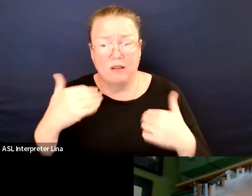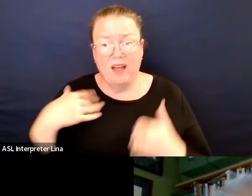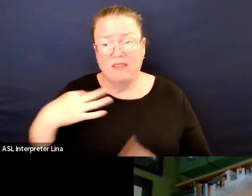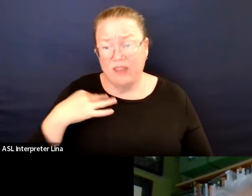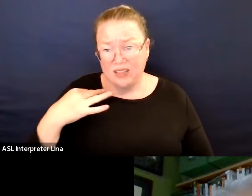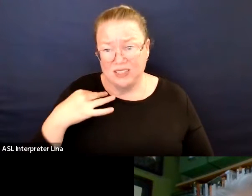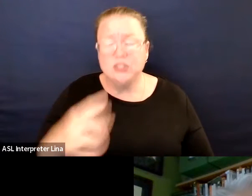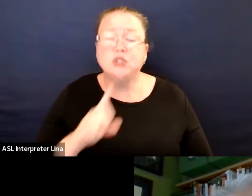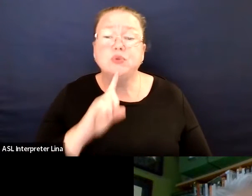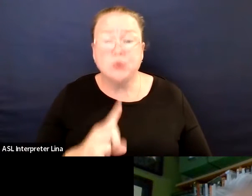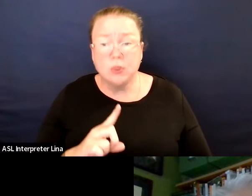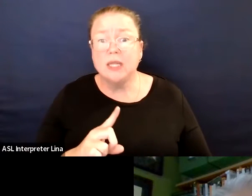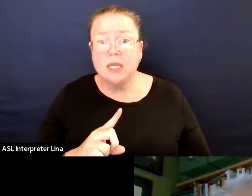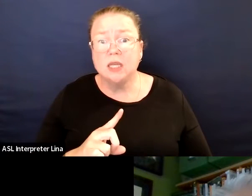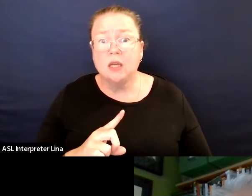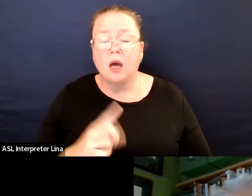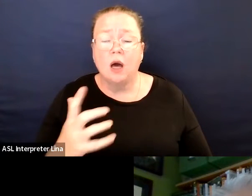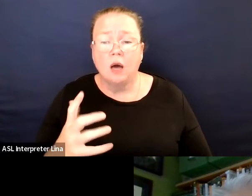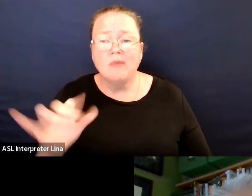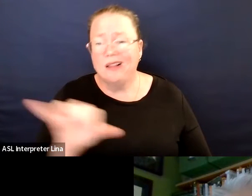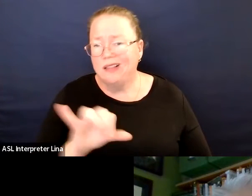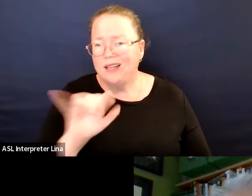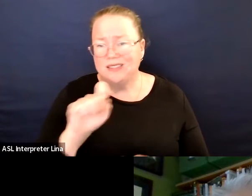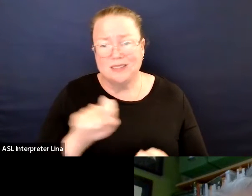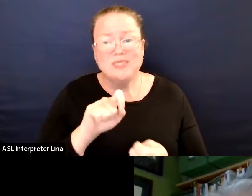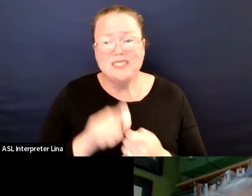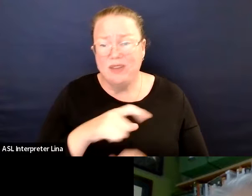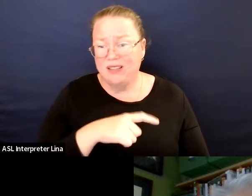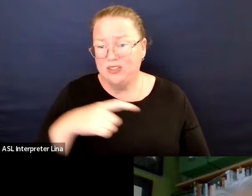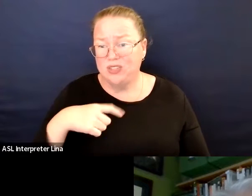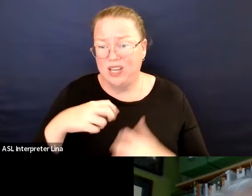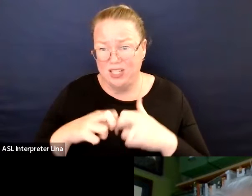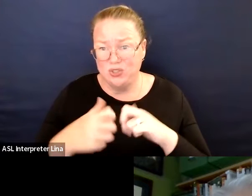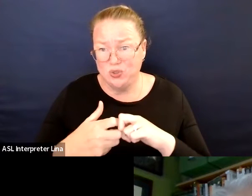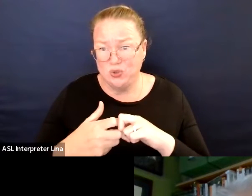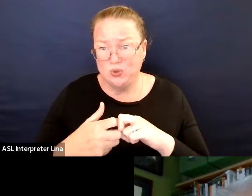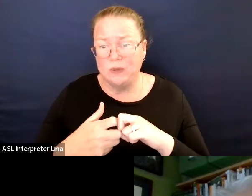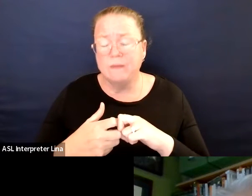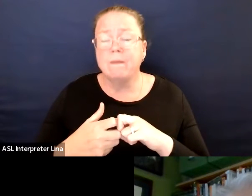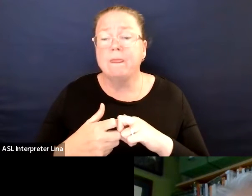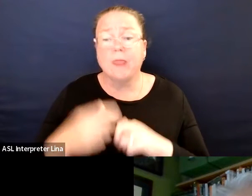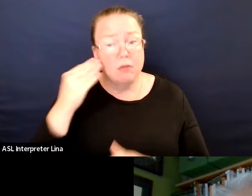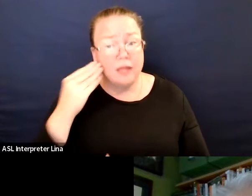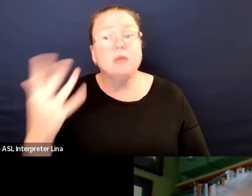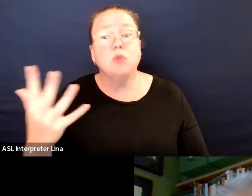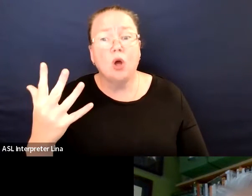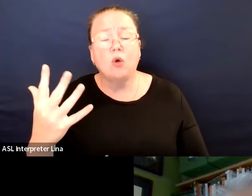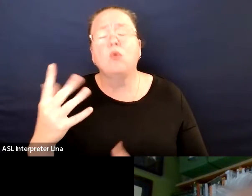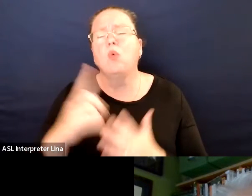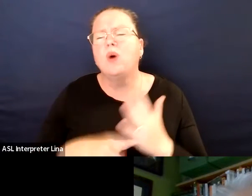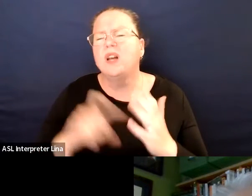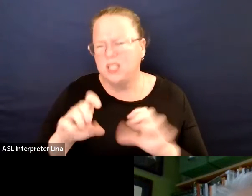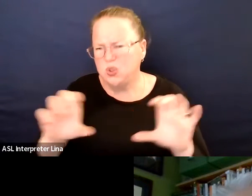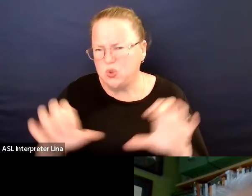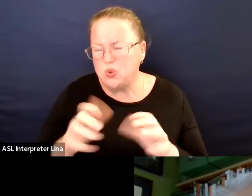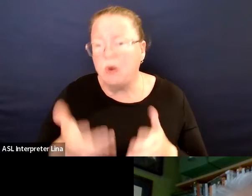volunteers, especially like on a specific legislative issue, let them know, what do they need to act on? Are